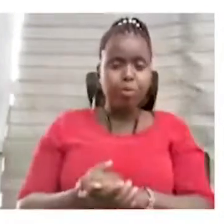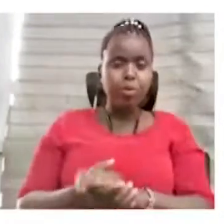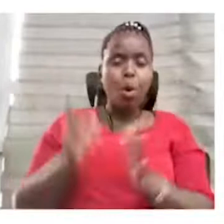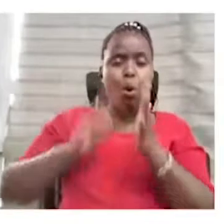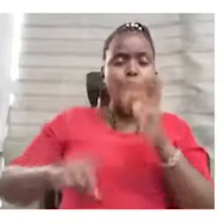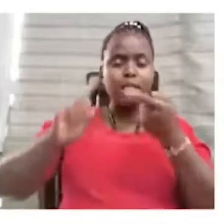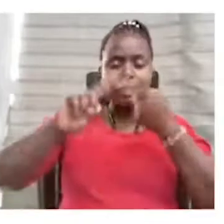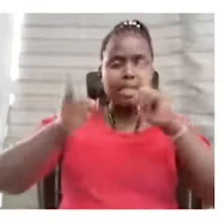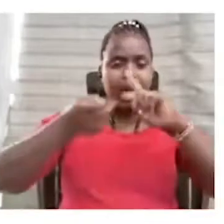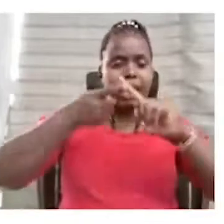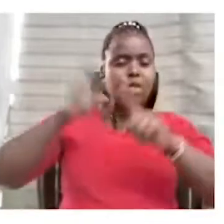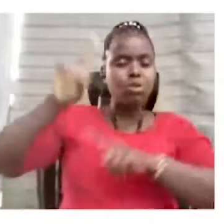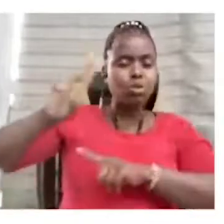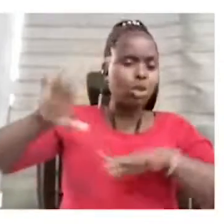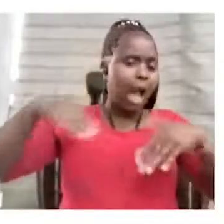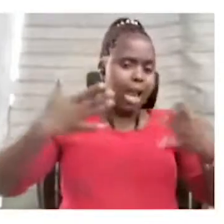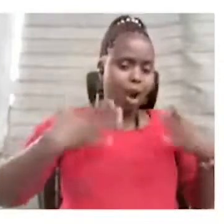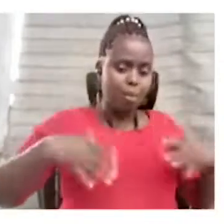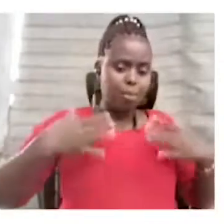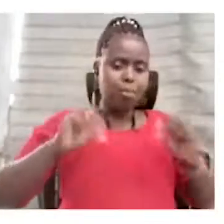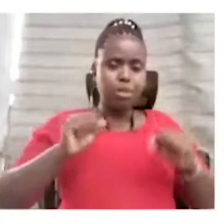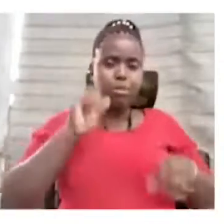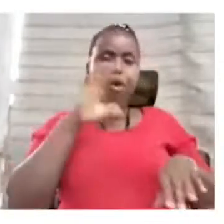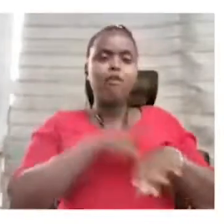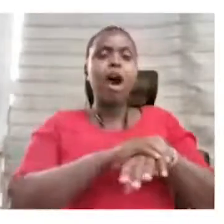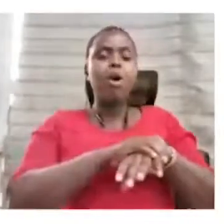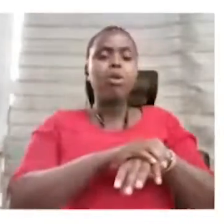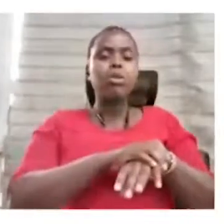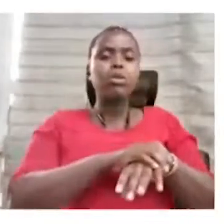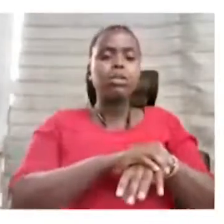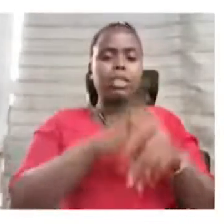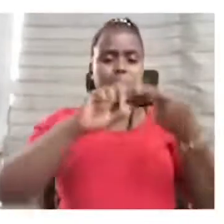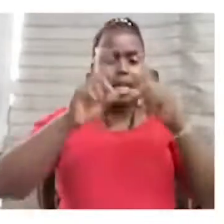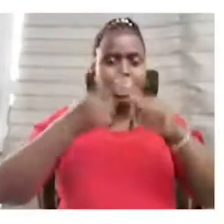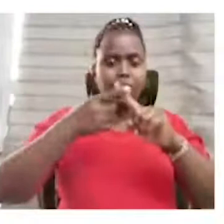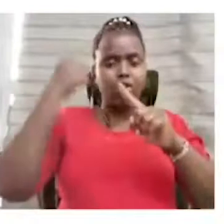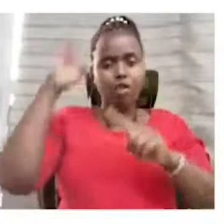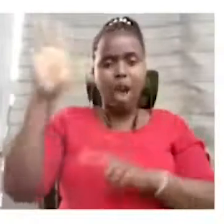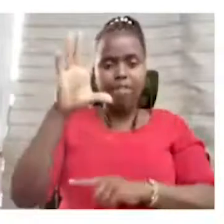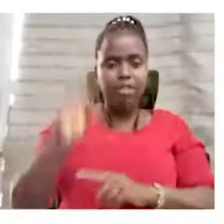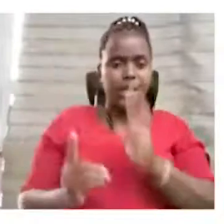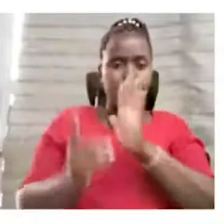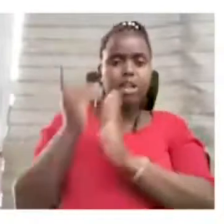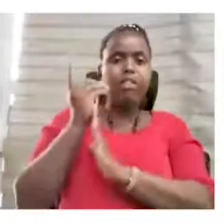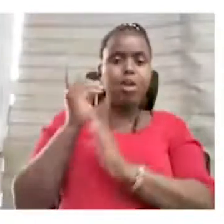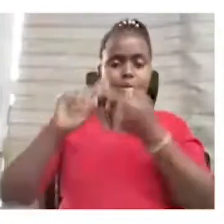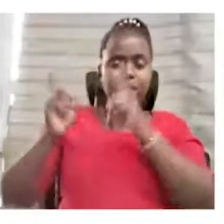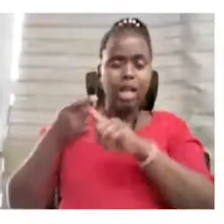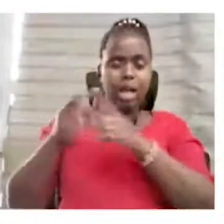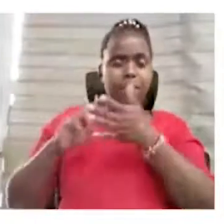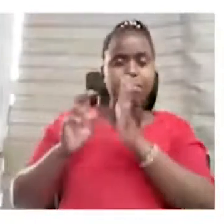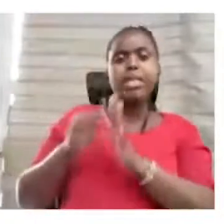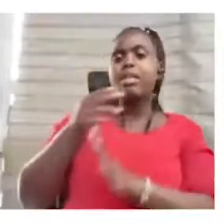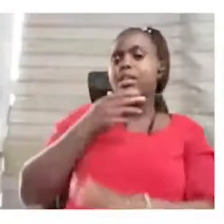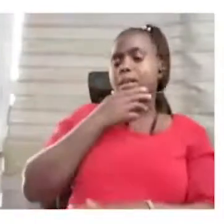how can people find standards for Africa to develop accessible products and services? And we'll go Sitoyo, then Karen,